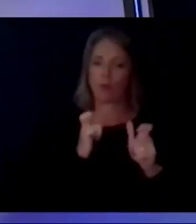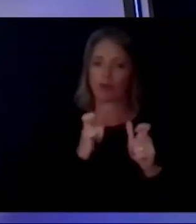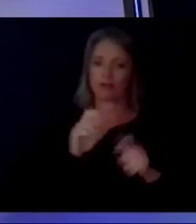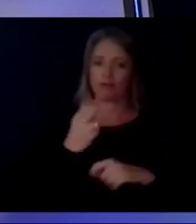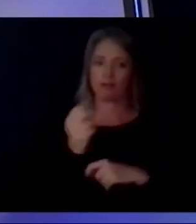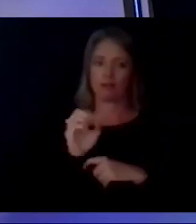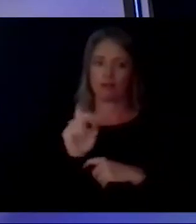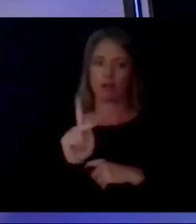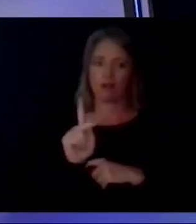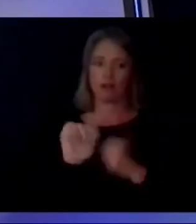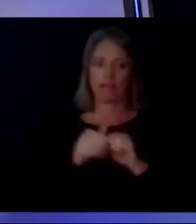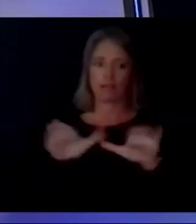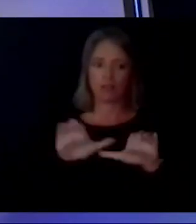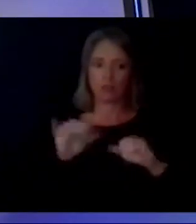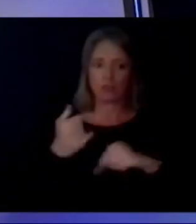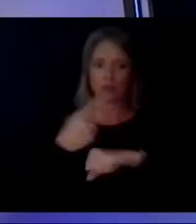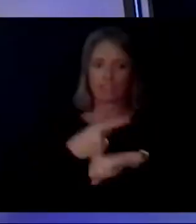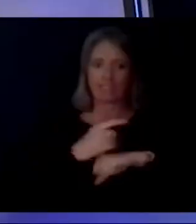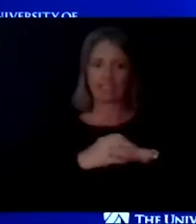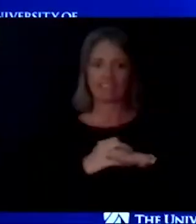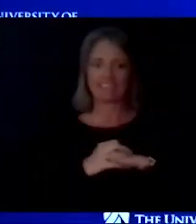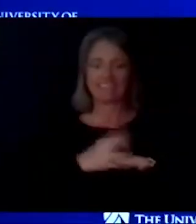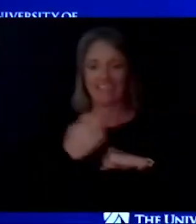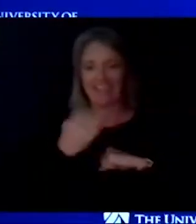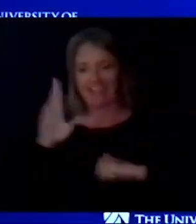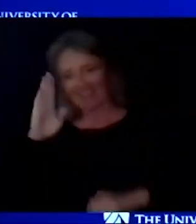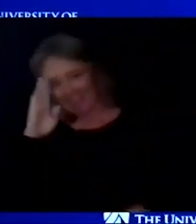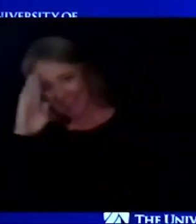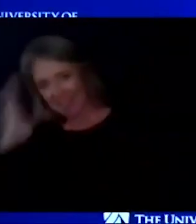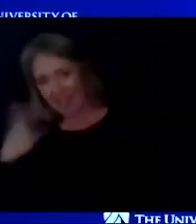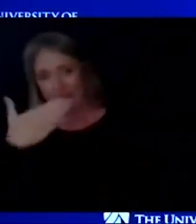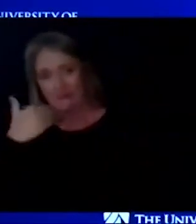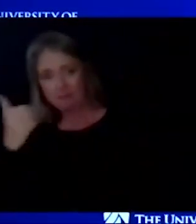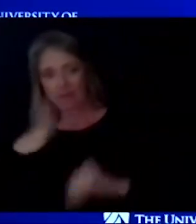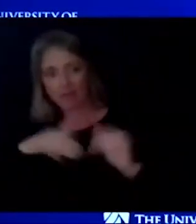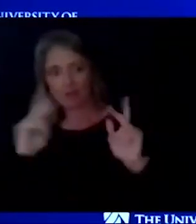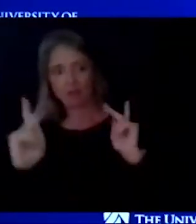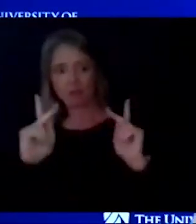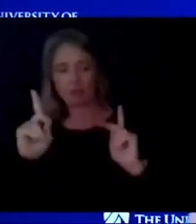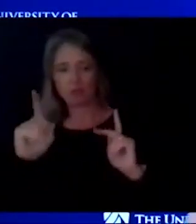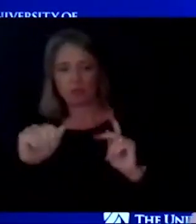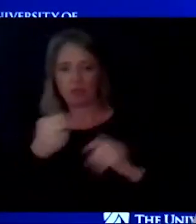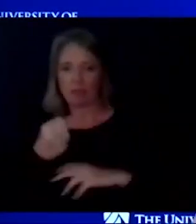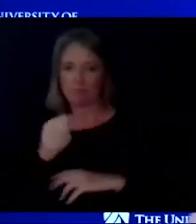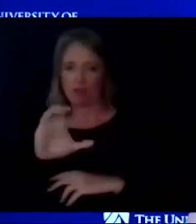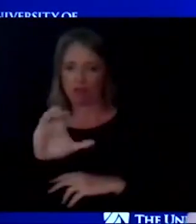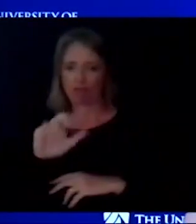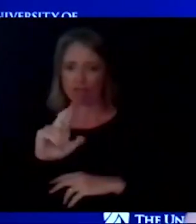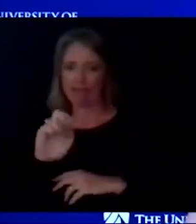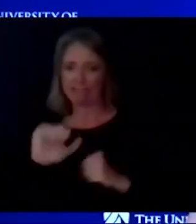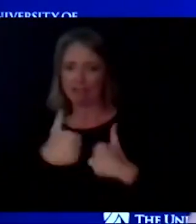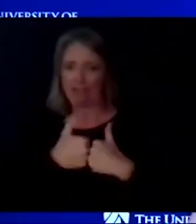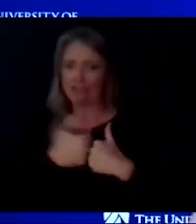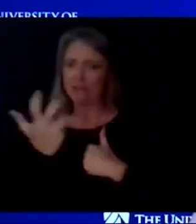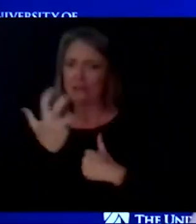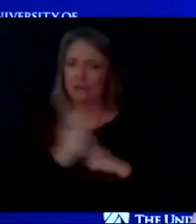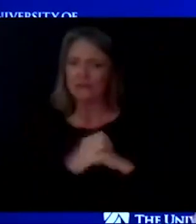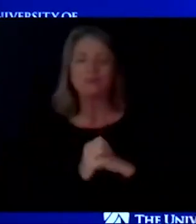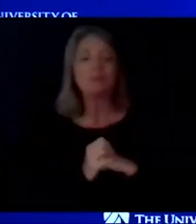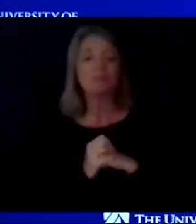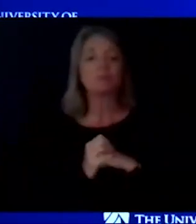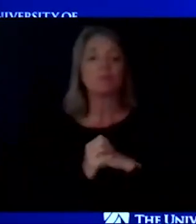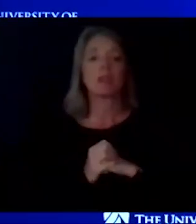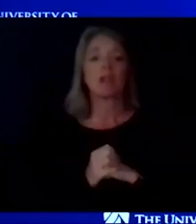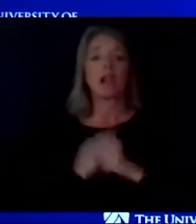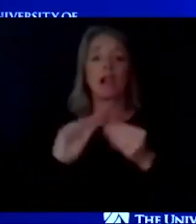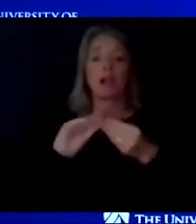Hi. A lot better than those people doing that milk crate challenge. Yeah, that's dumb. So the numbers at the hospital are not